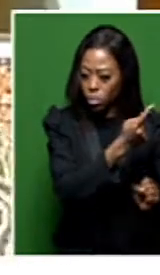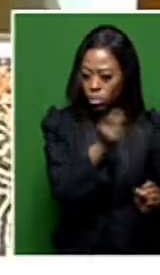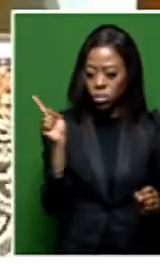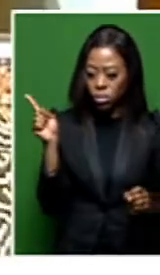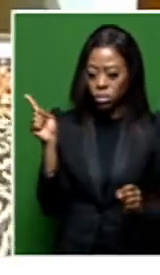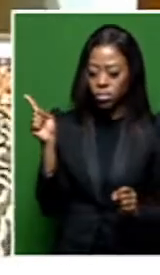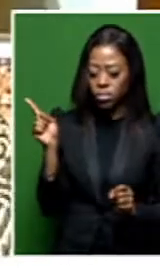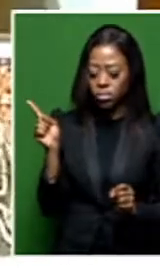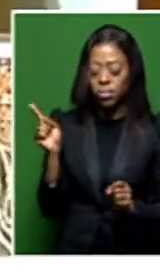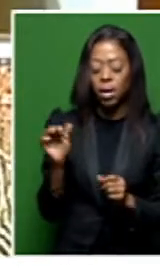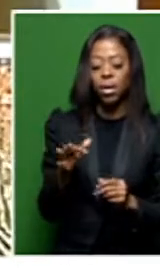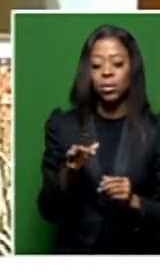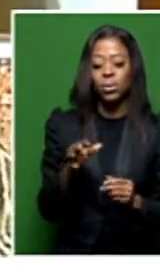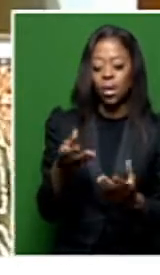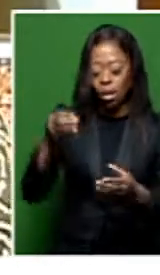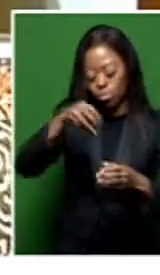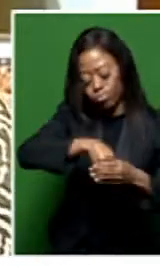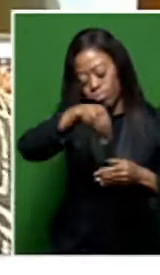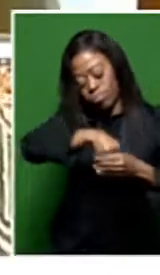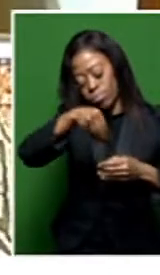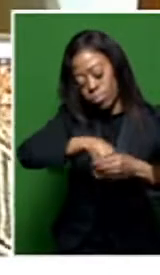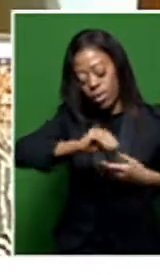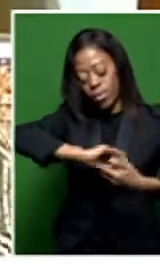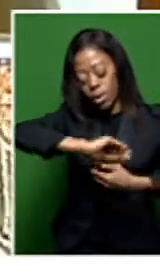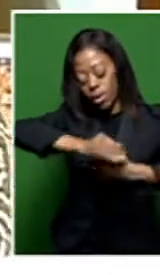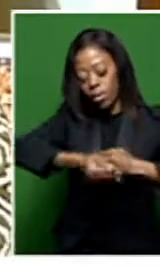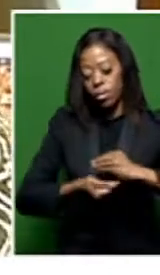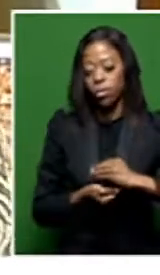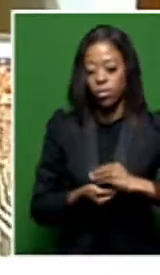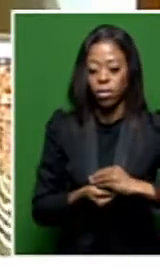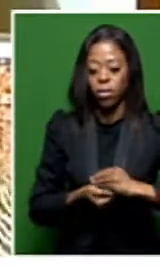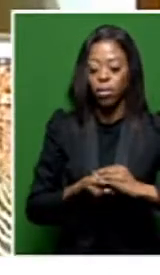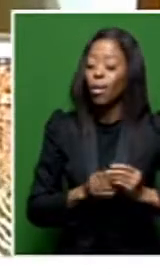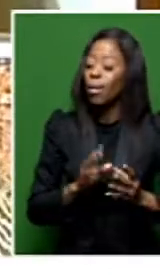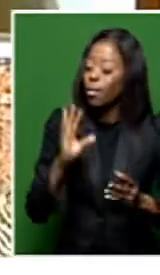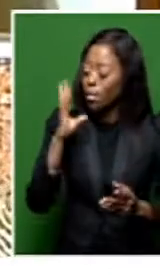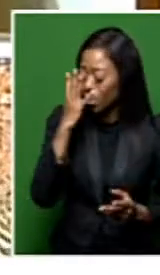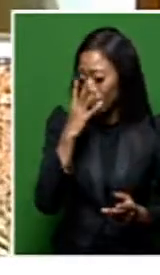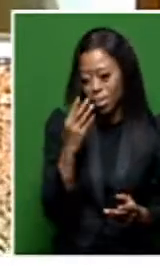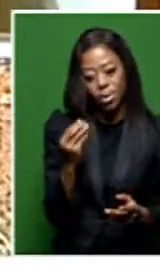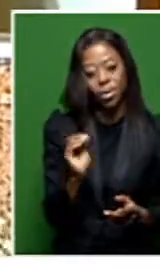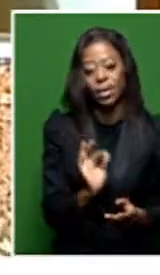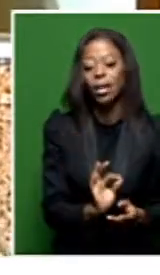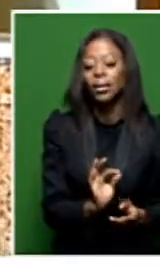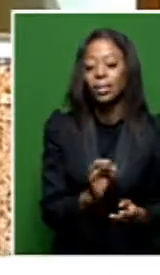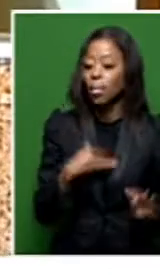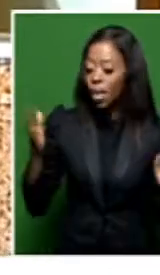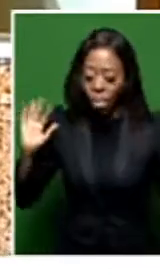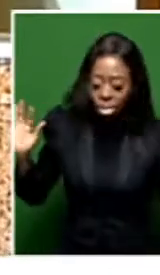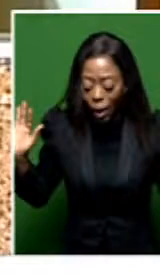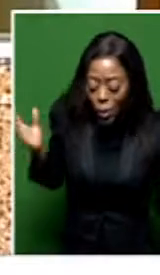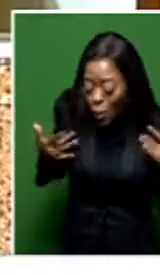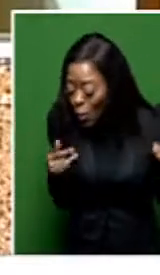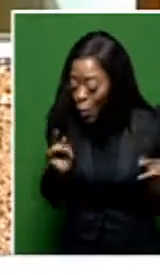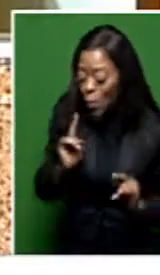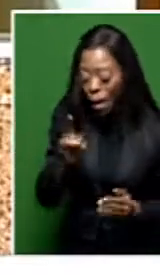stuffed in there and then wrapped in pastry. Delicious, delicious. Always looks amazing on the table. People always think, oh my God, what is